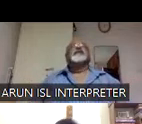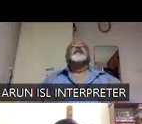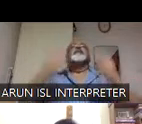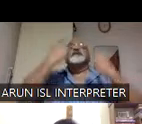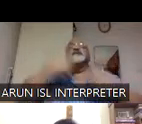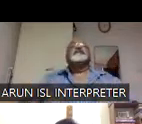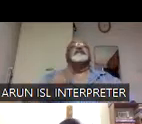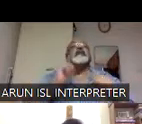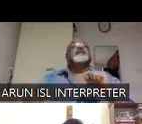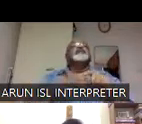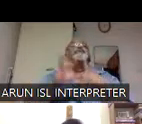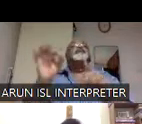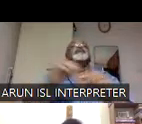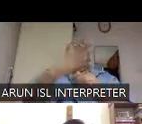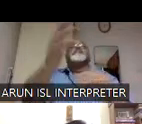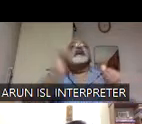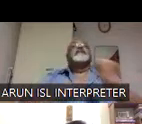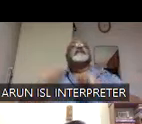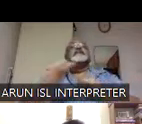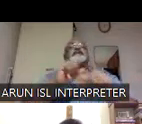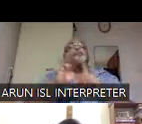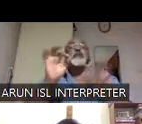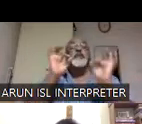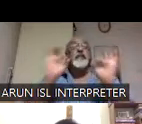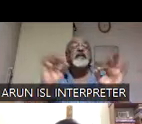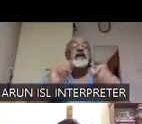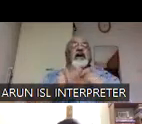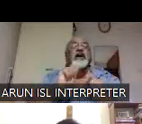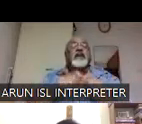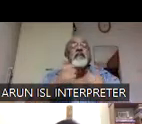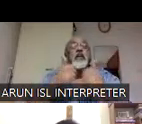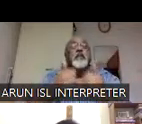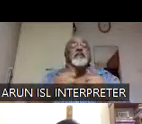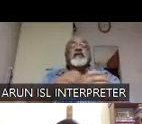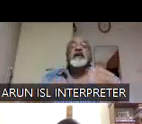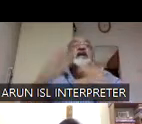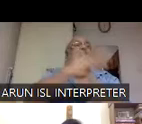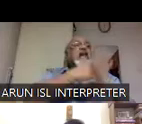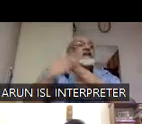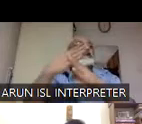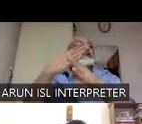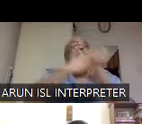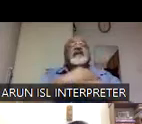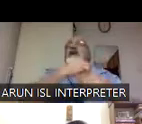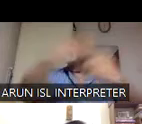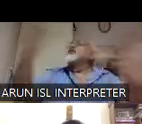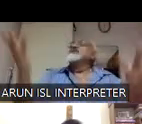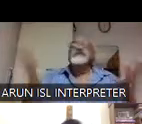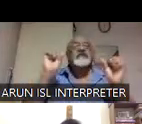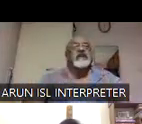do certain activities effectively or interact across the world. Now, suppose one of